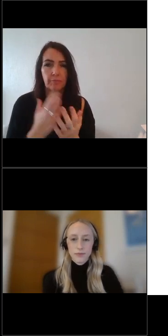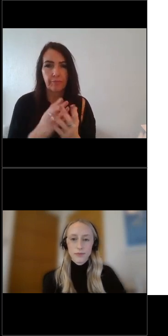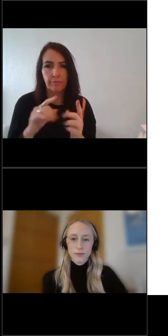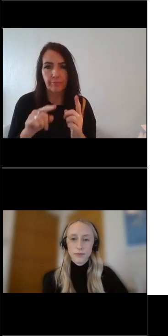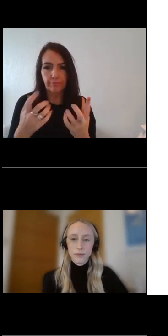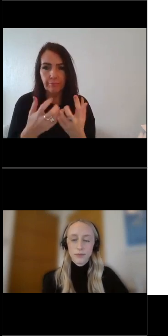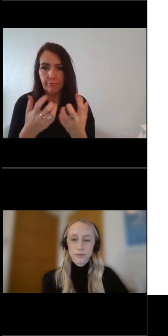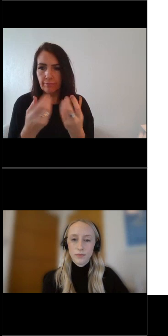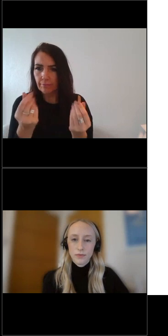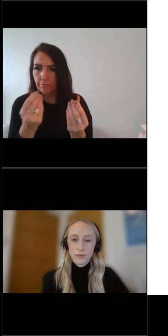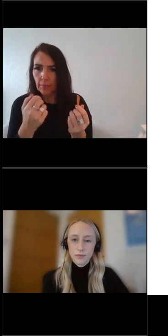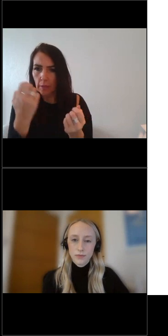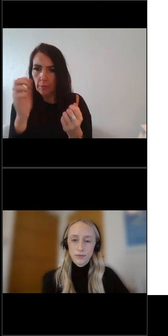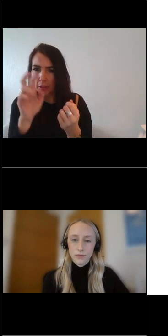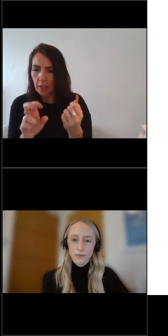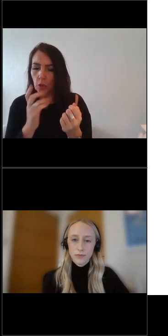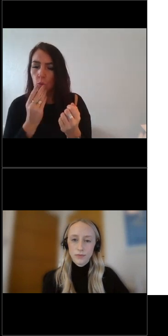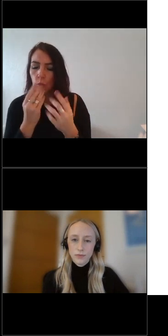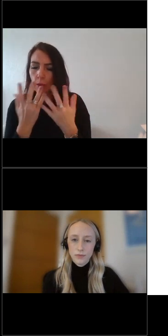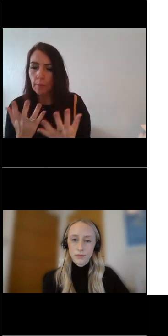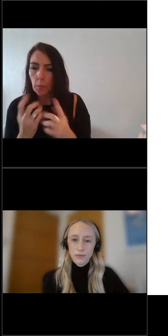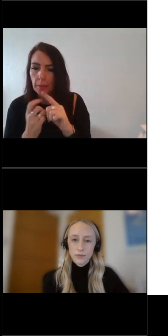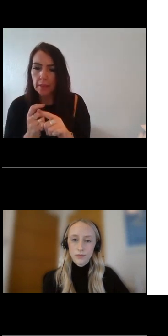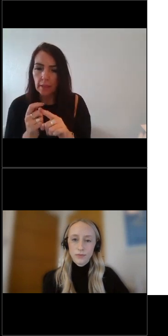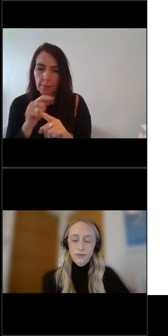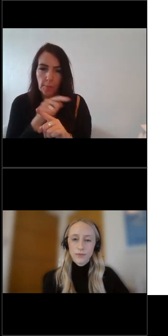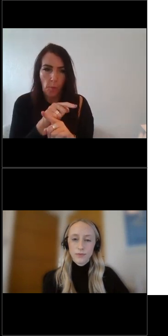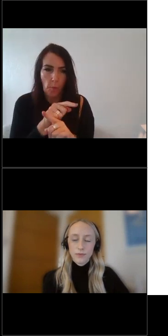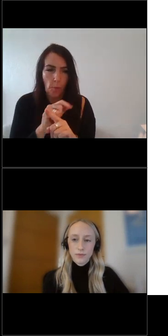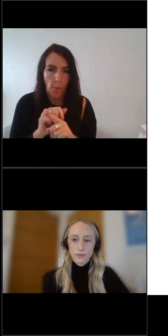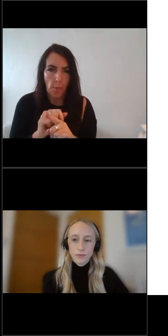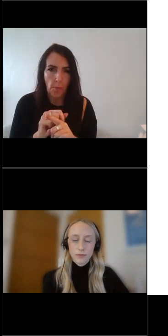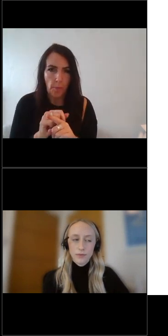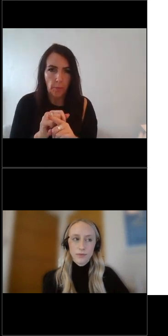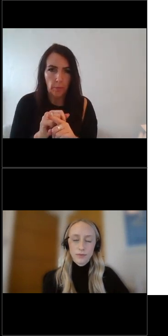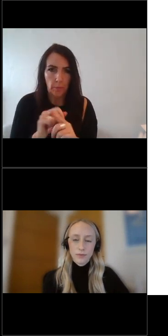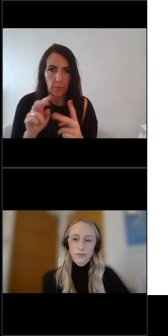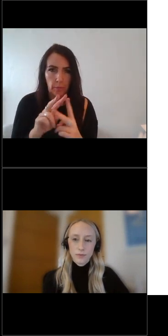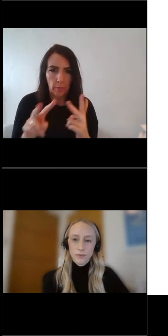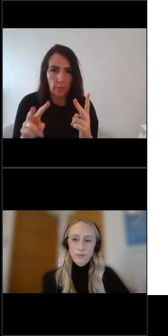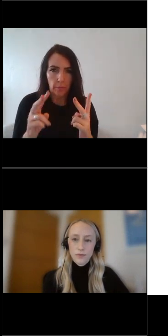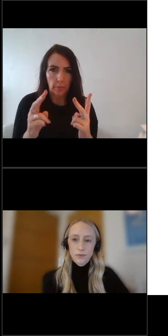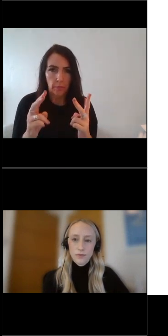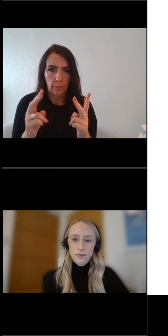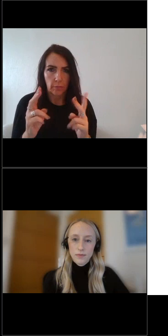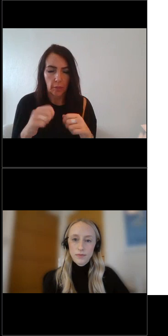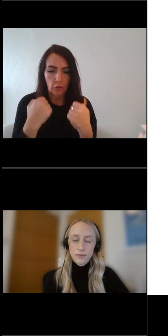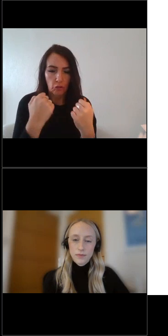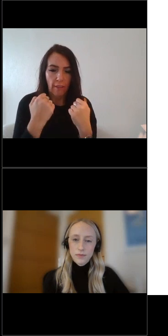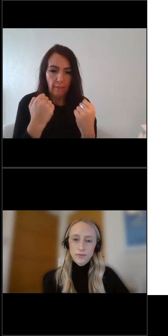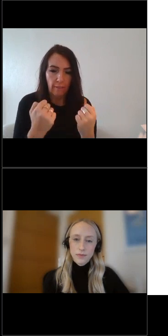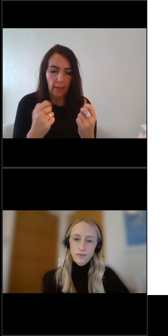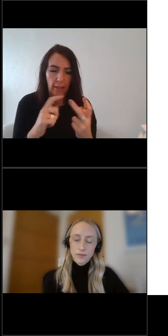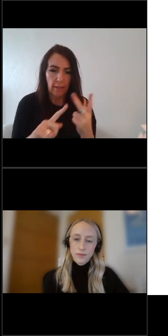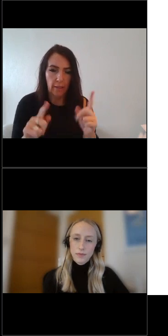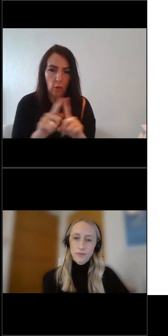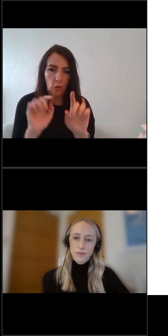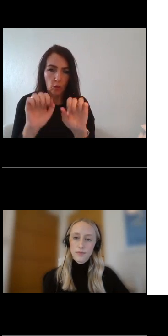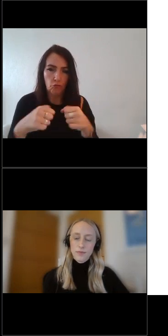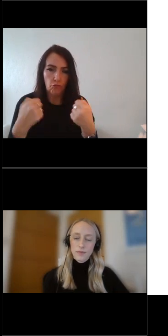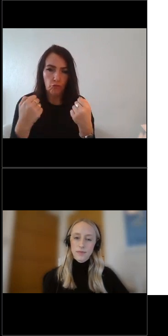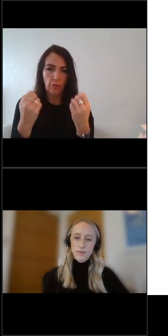much energy that vehicle uses at the moment, from both a drive point of view and a refrigeration